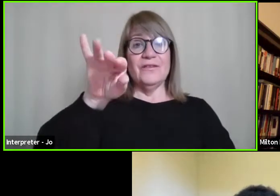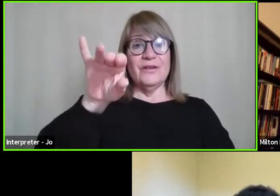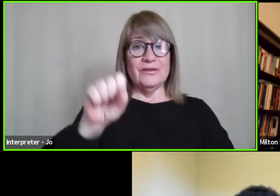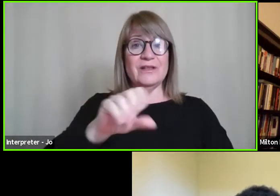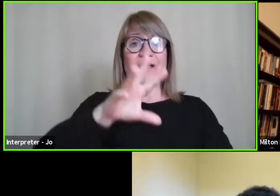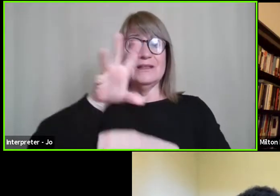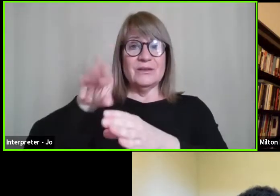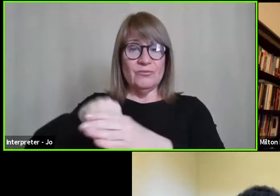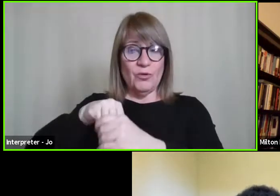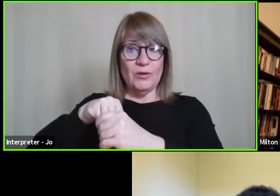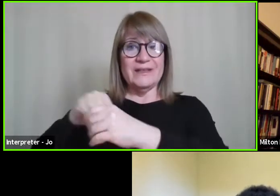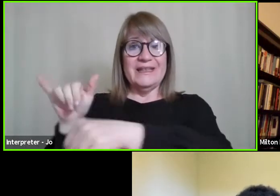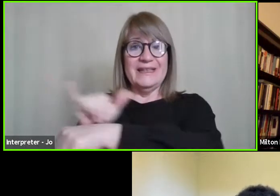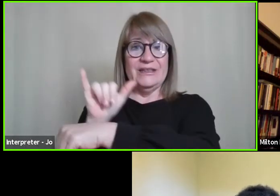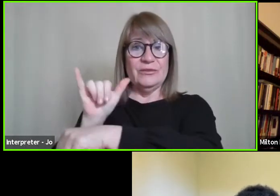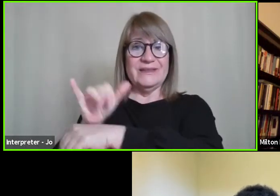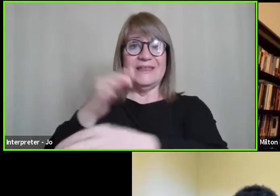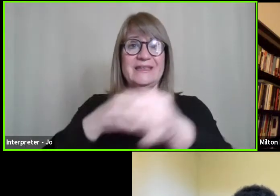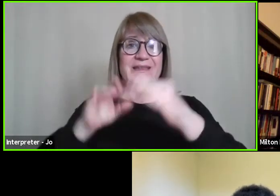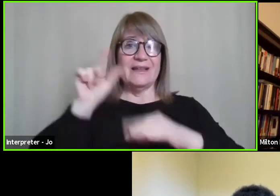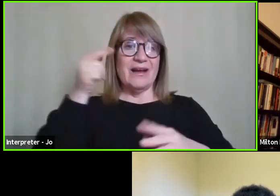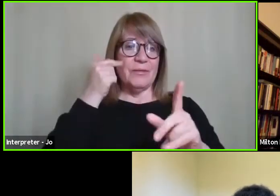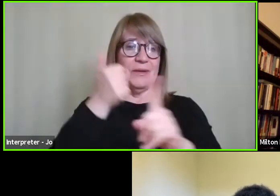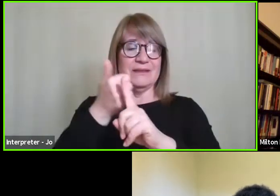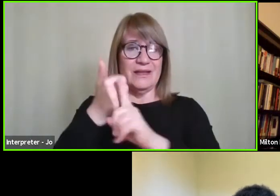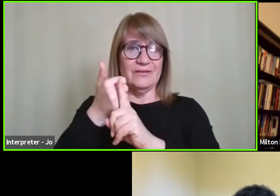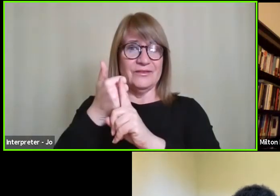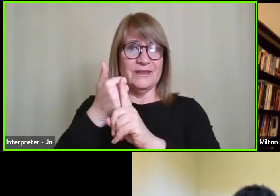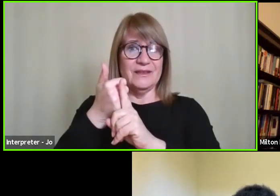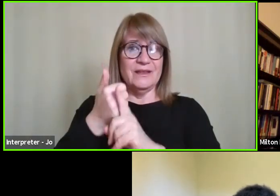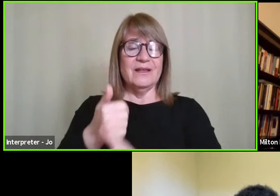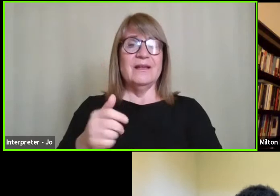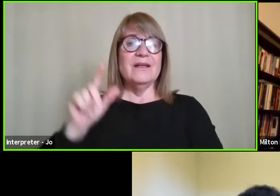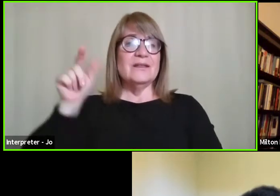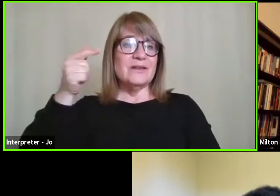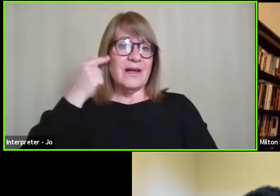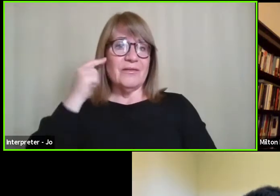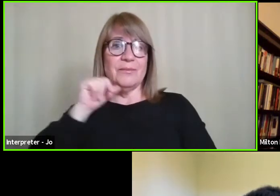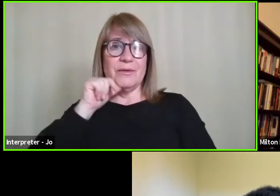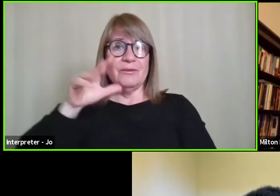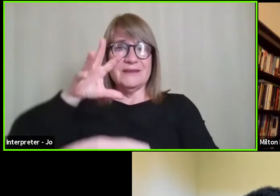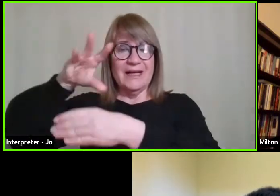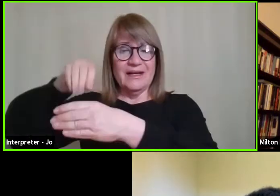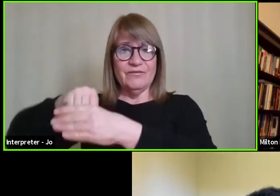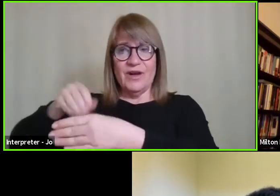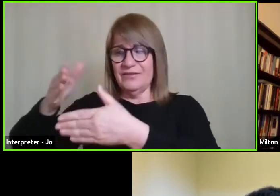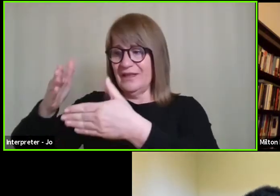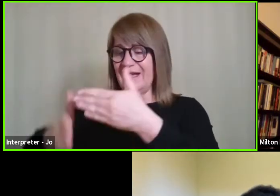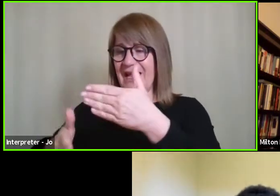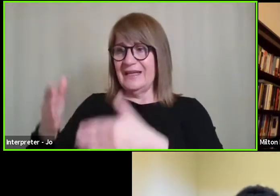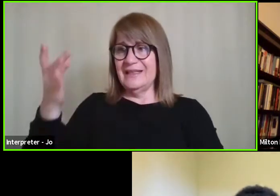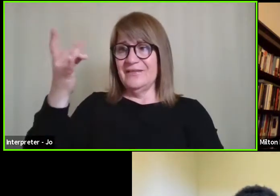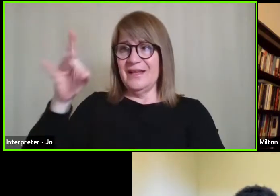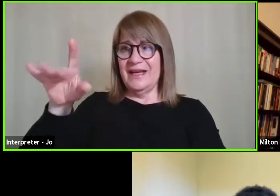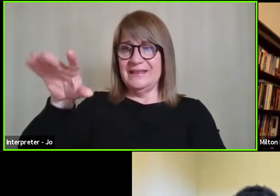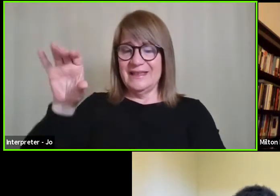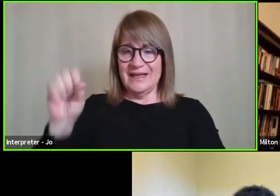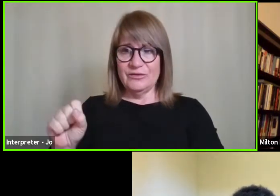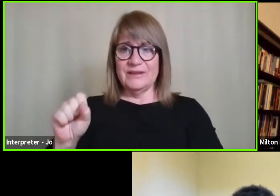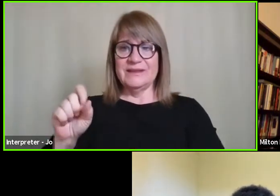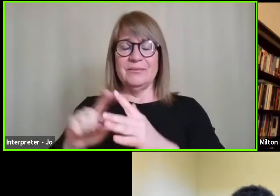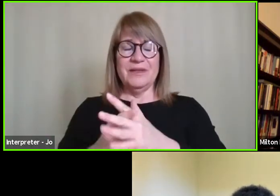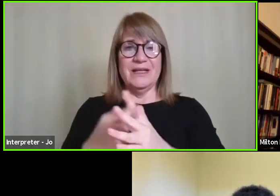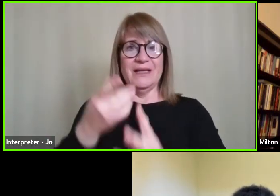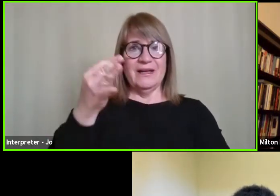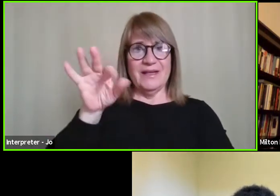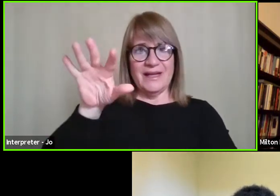than the state itself so clearly you can see the state was involved in the late 19th and early 20th century in producing laws that